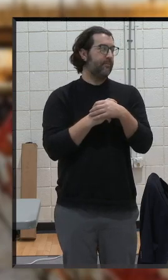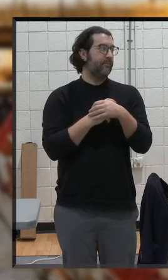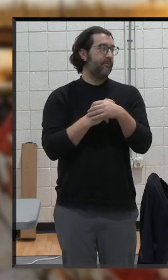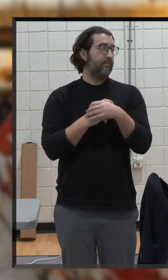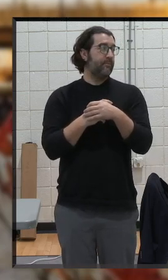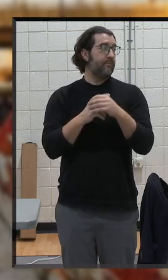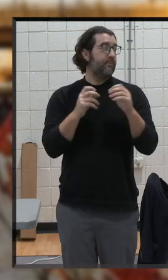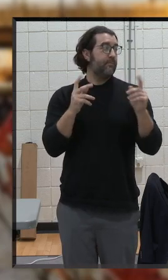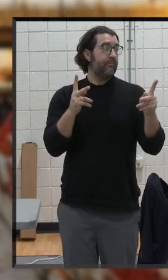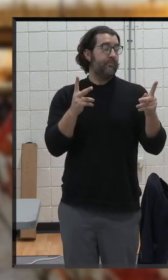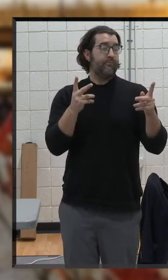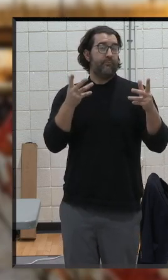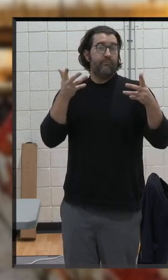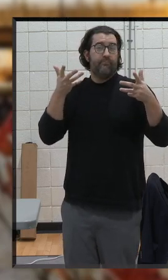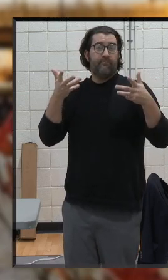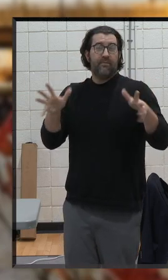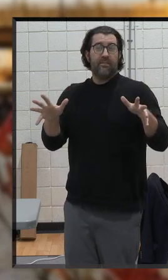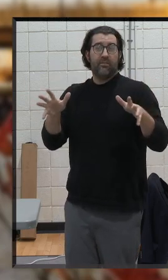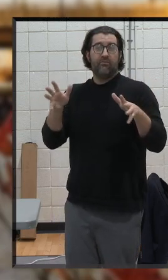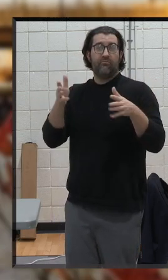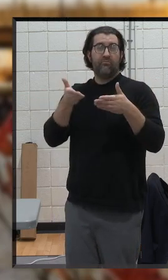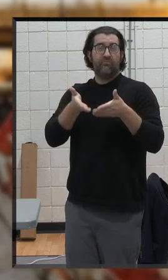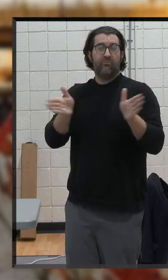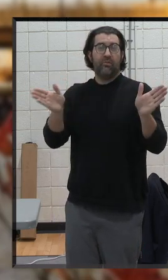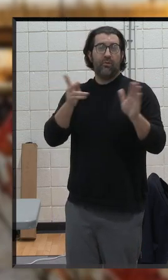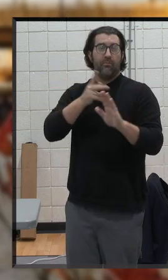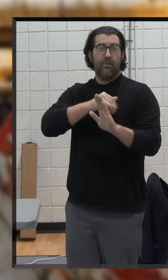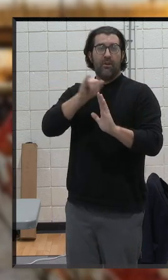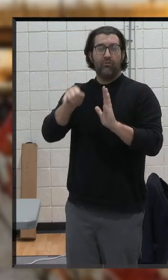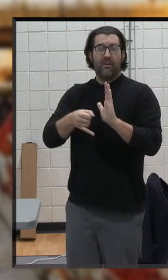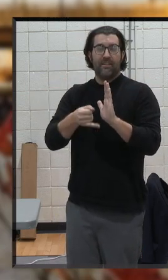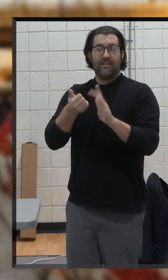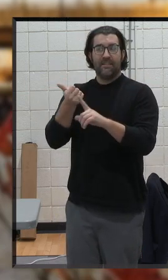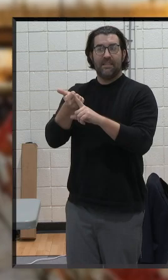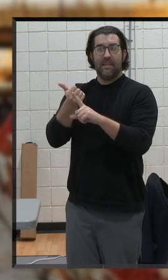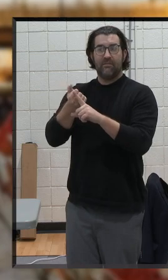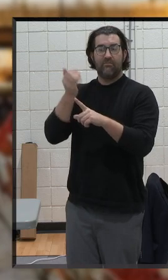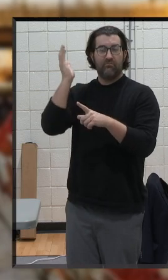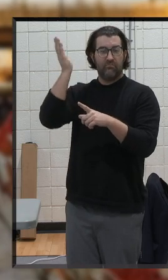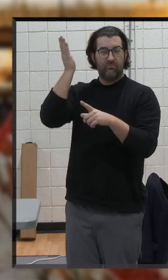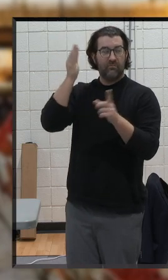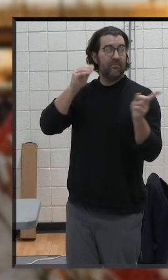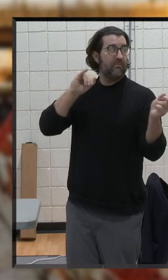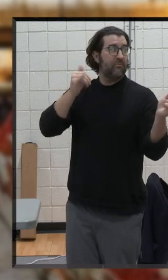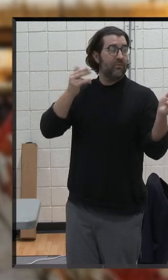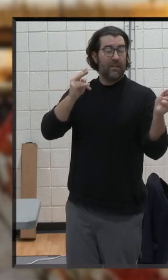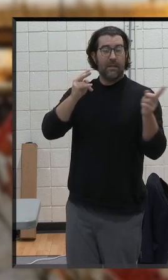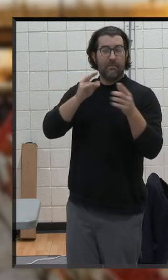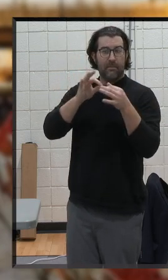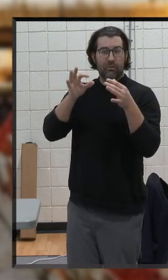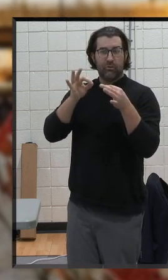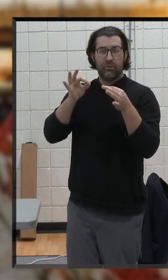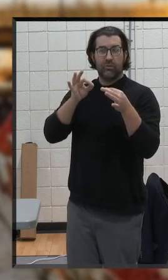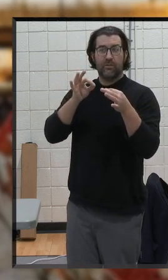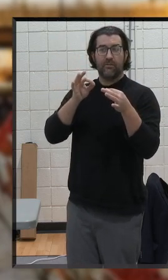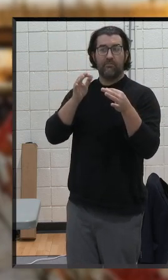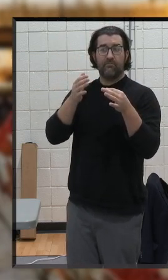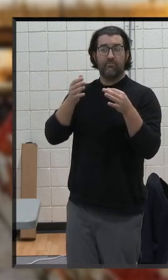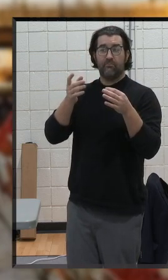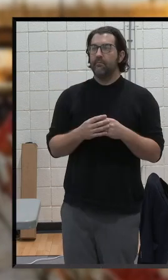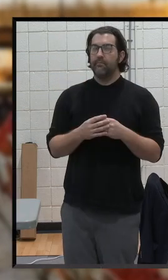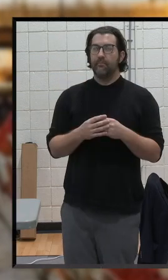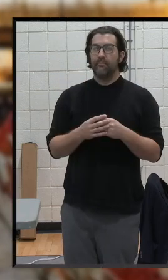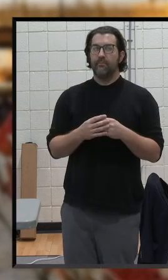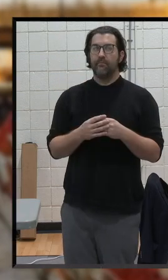All right, so that's just a little overview of the project, and as Jan mentioned, we welcome any questions on the